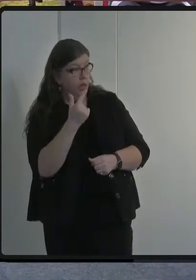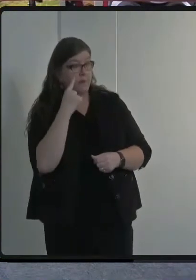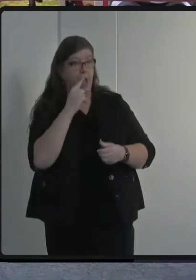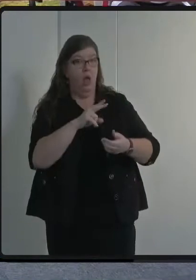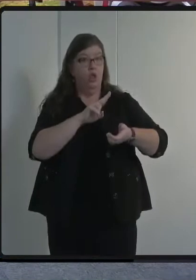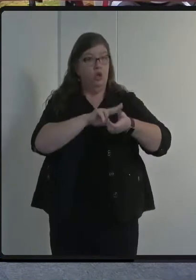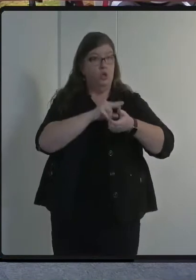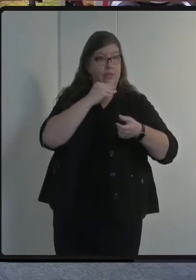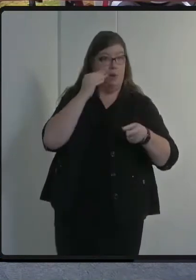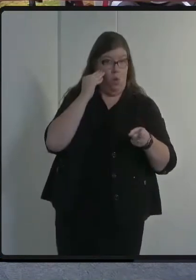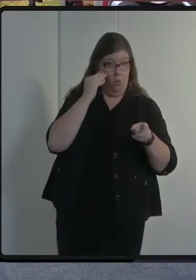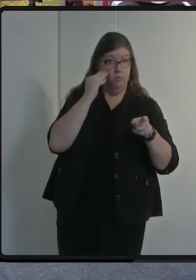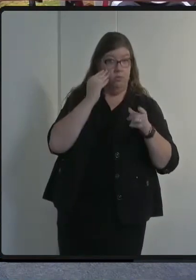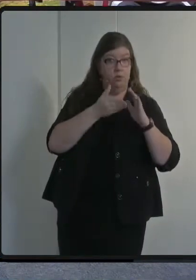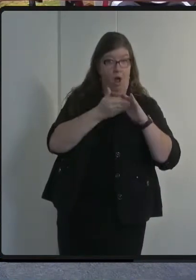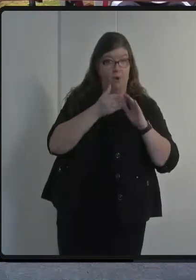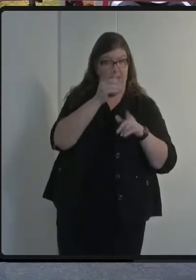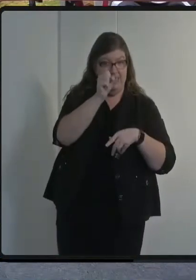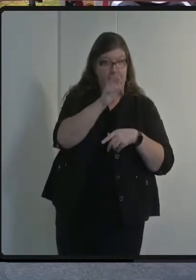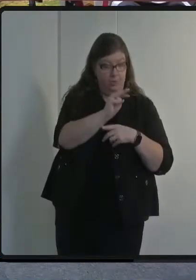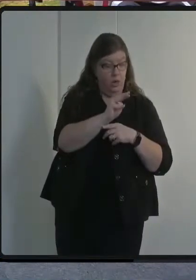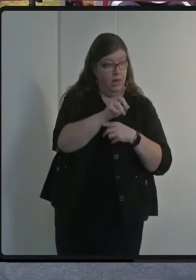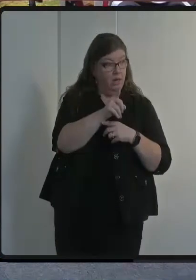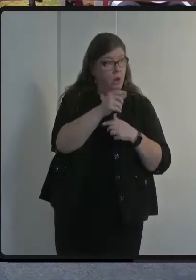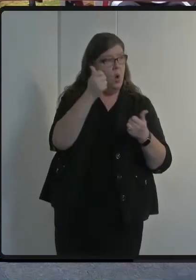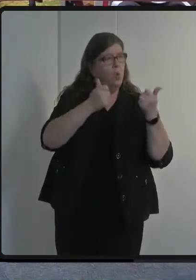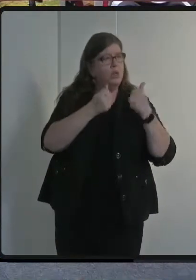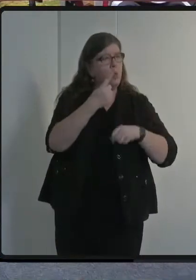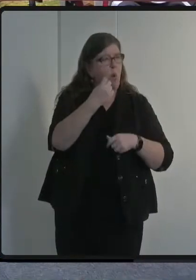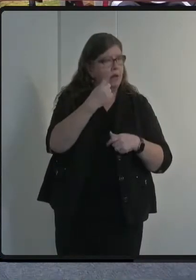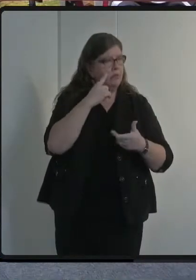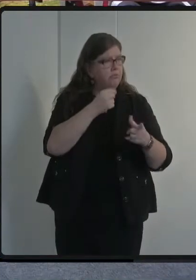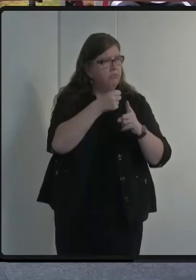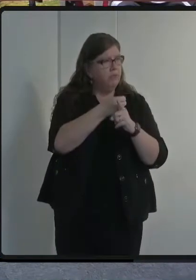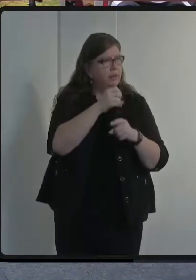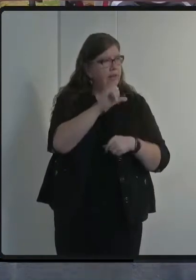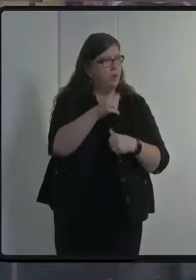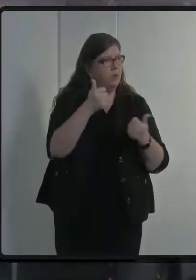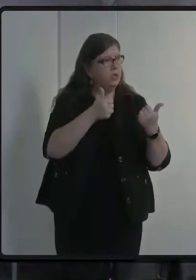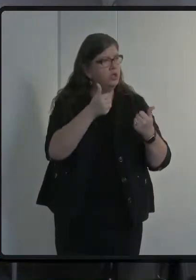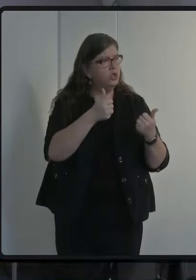nursing facility outbreak in Santa Maria. Which skilled nursing facility was that?